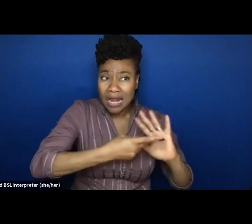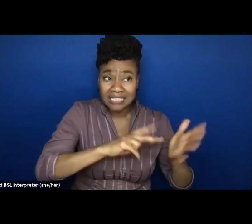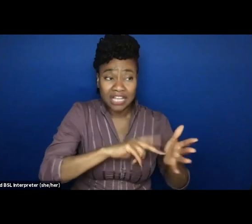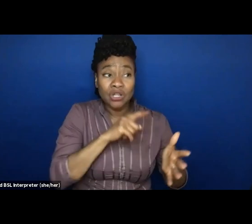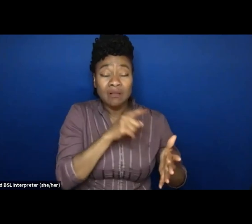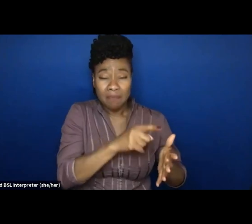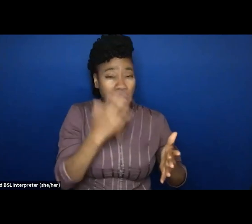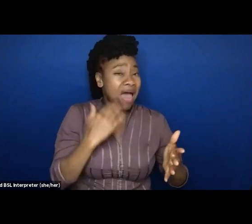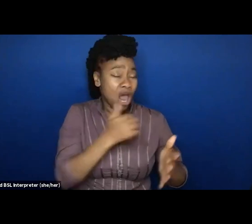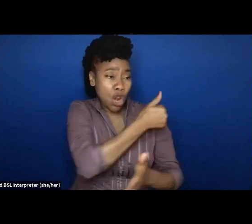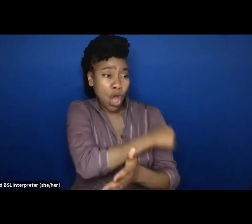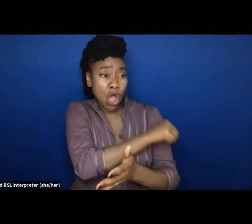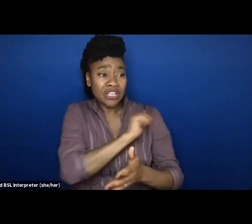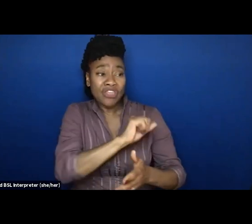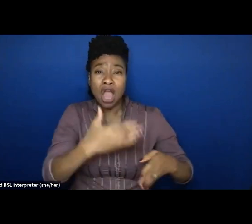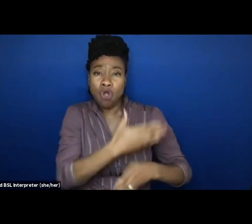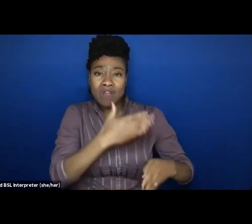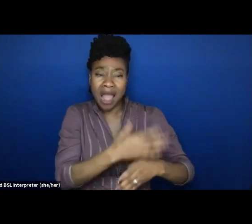obstacles to progress in their careers.